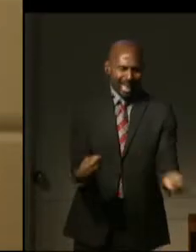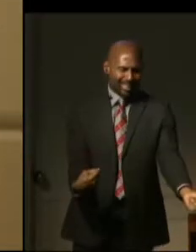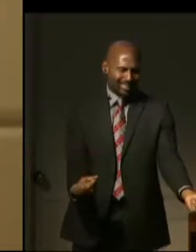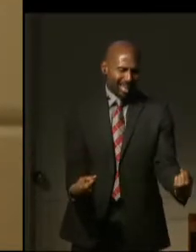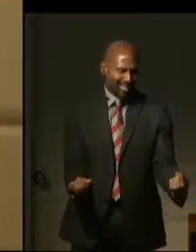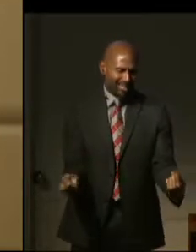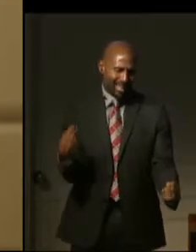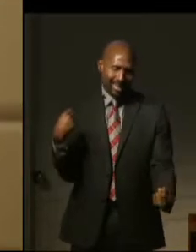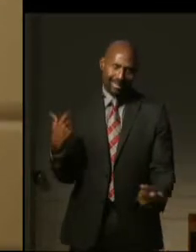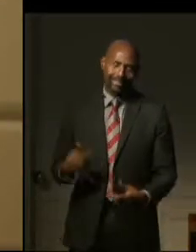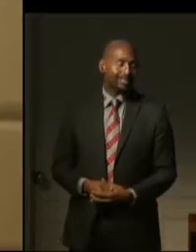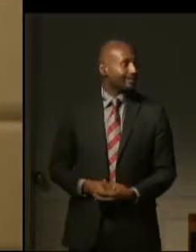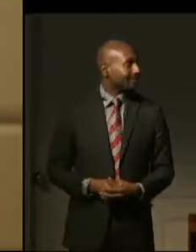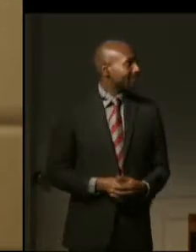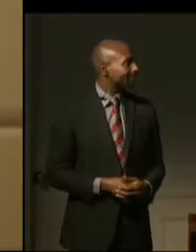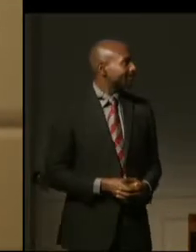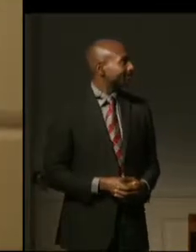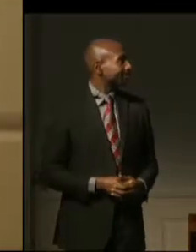Yes. Yeah.